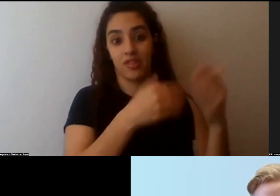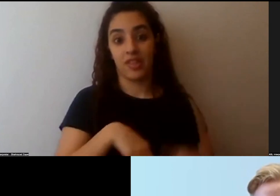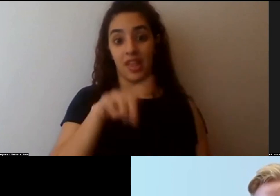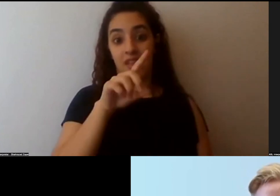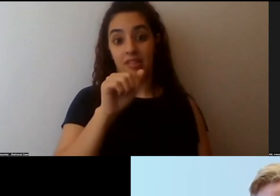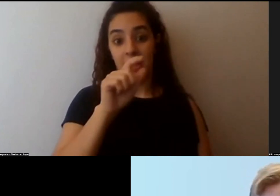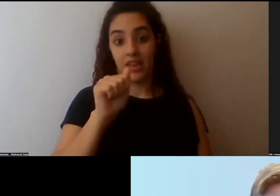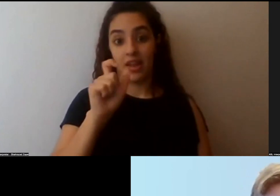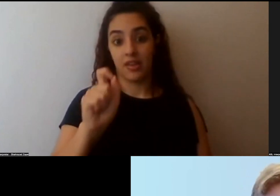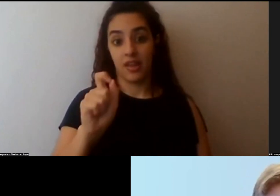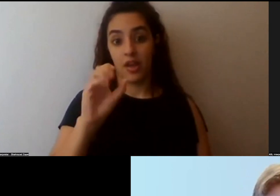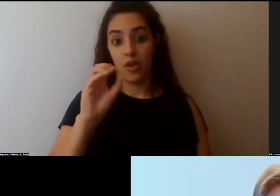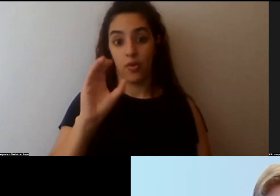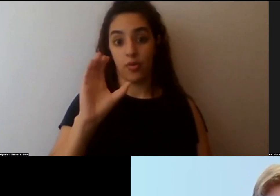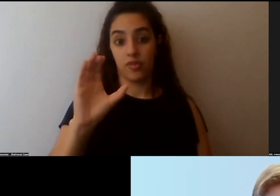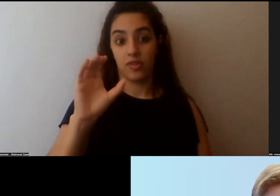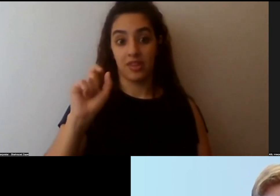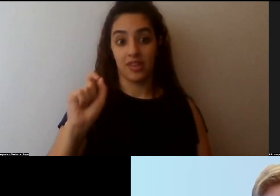data.ocagingplan.org. Again,